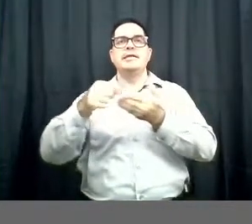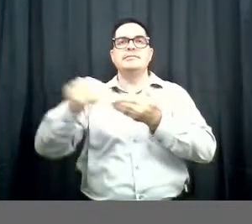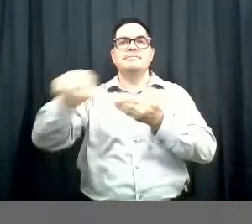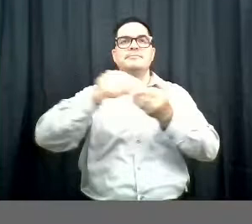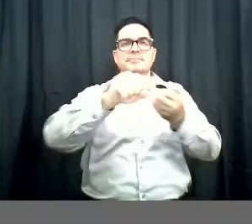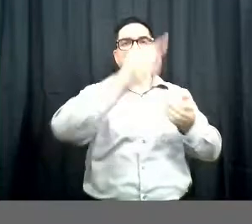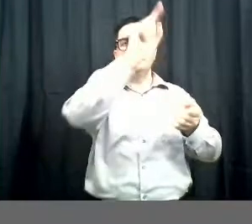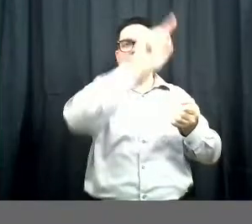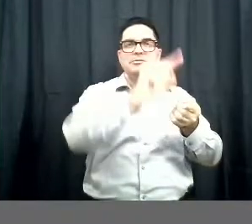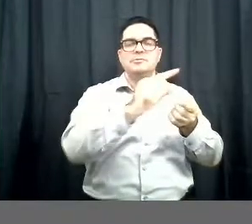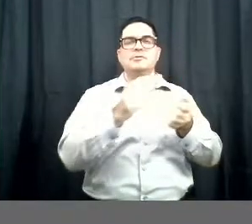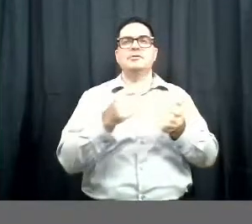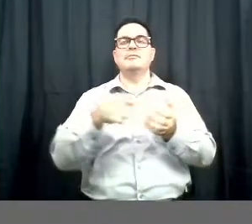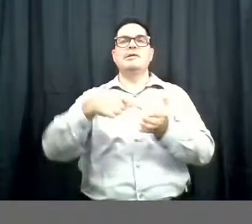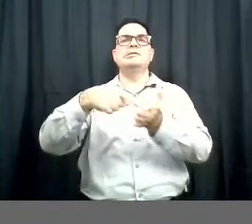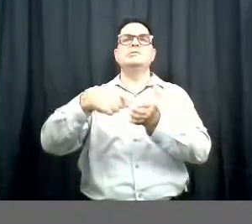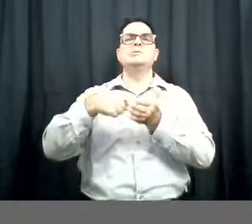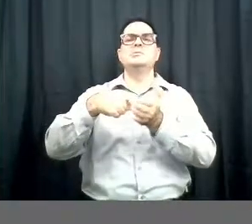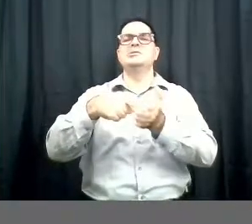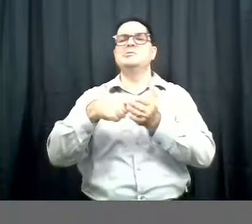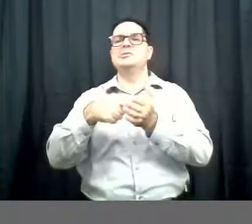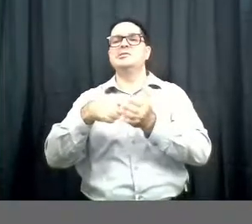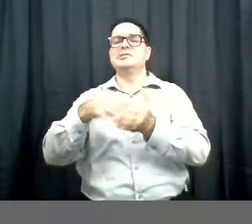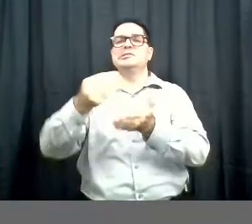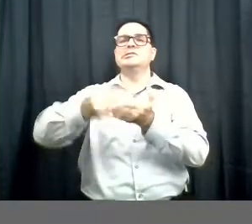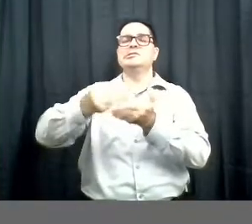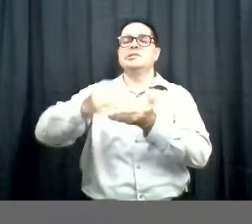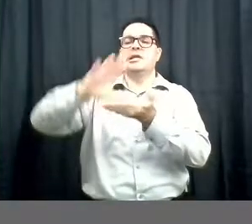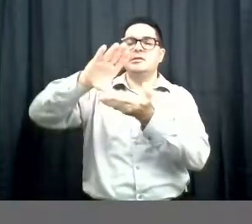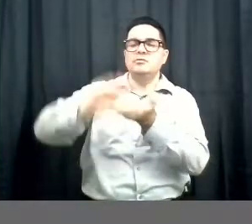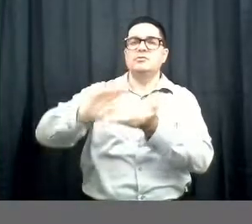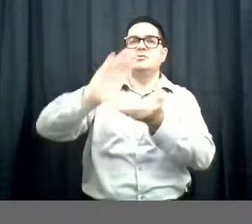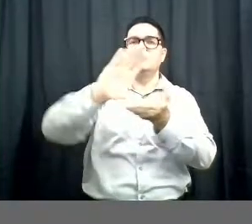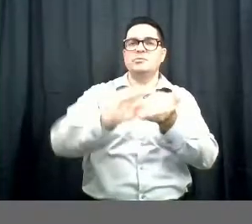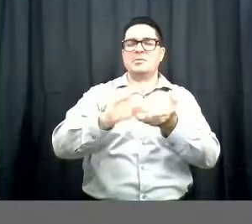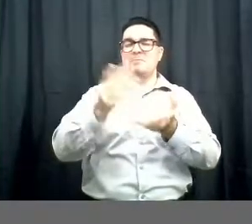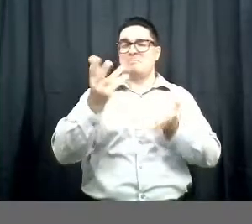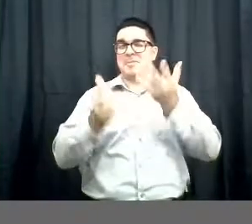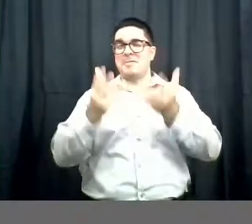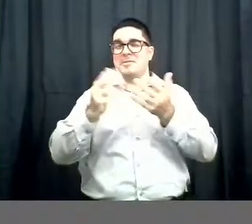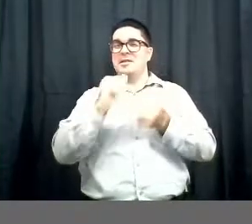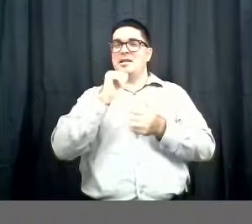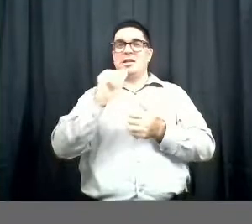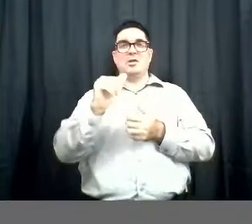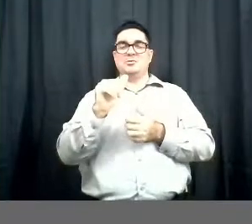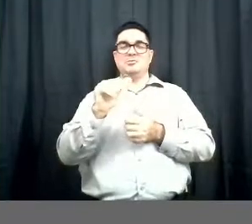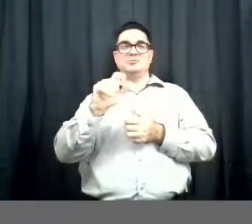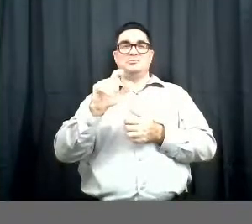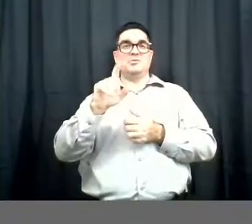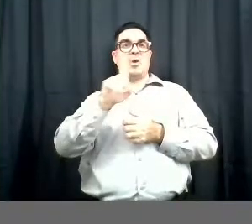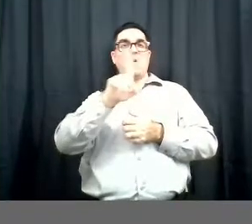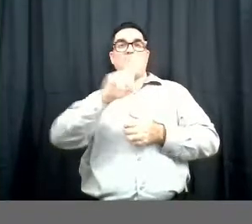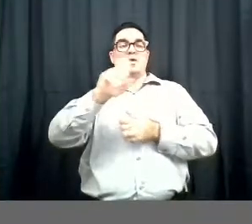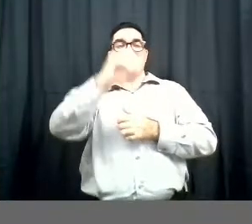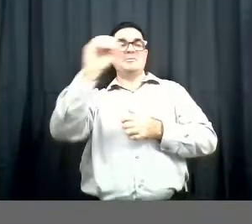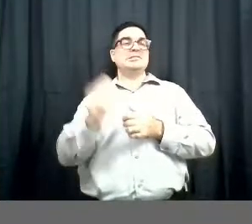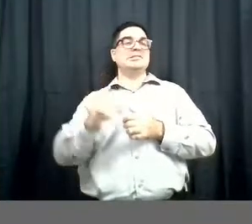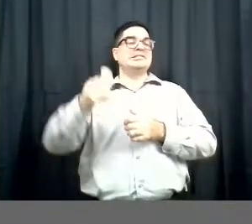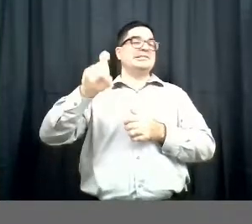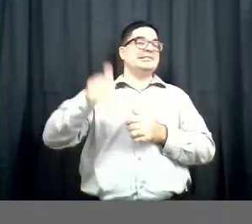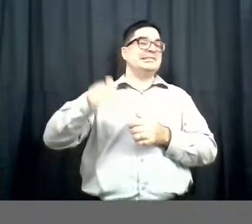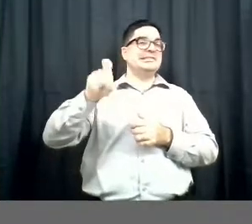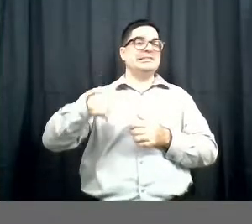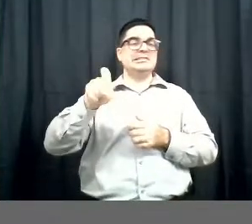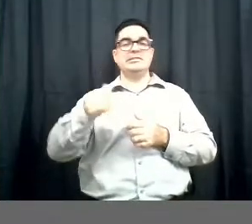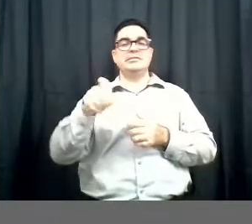that perhaps were not 100% necessary based on what has, or the pace was not 100% necessary